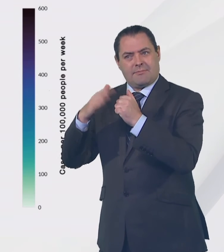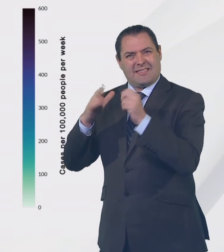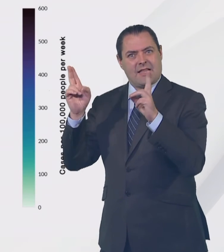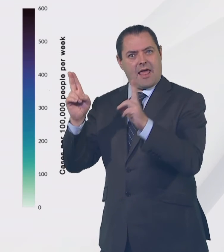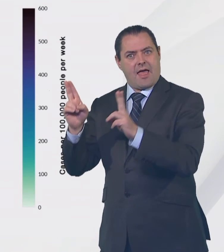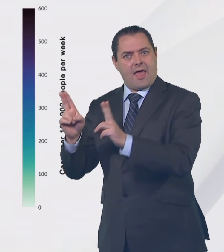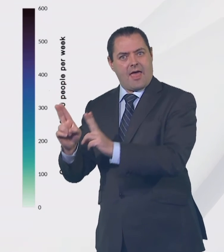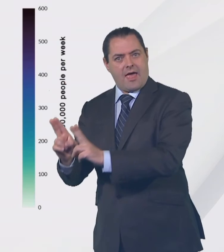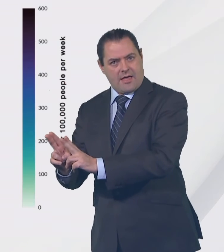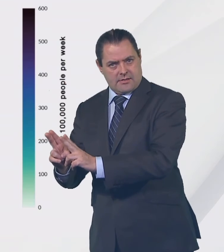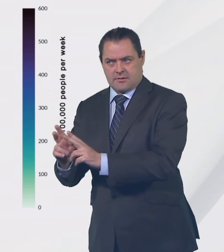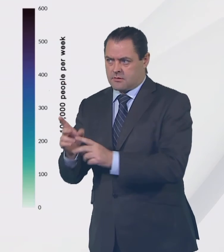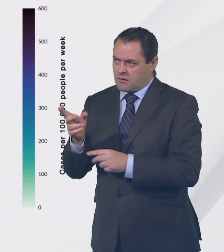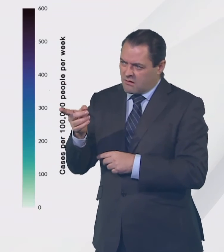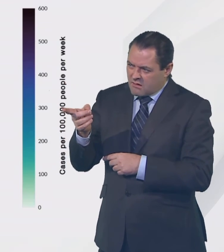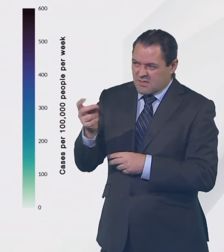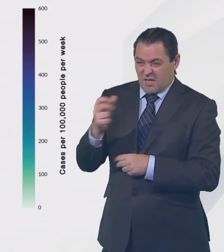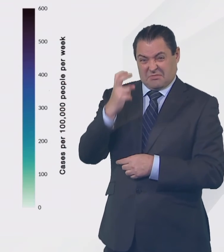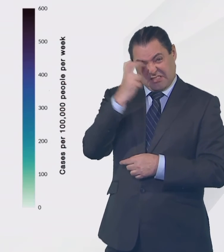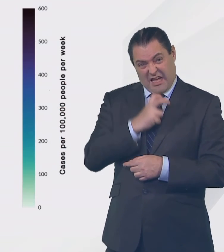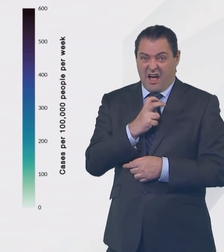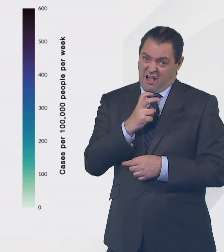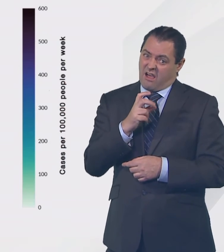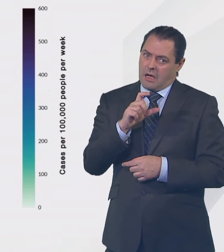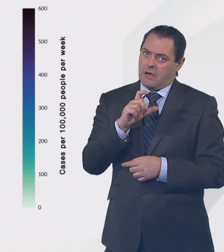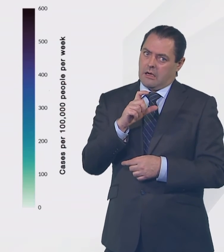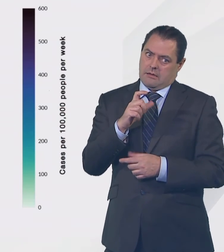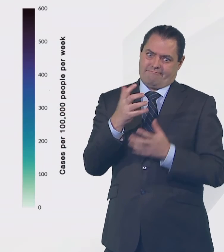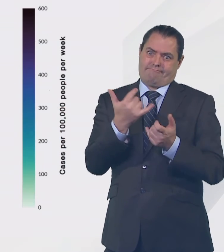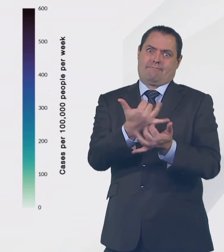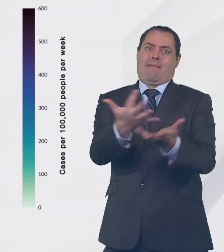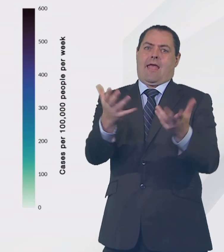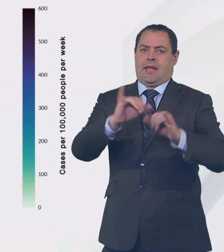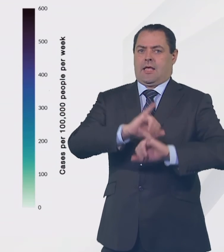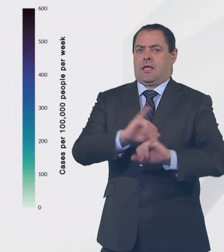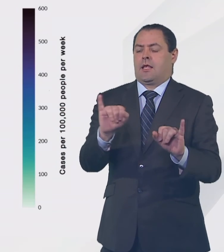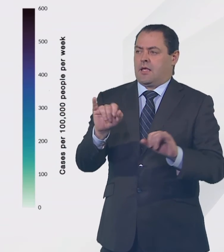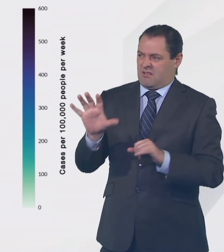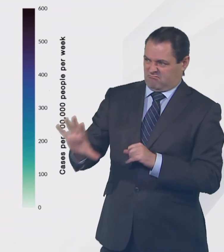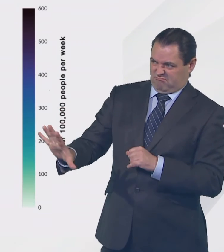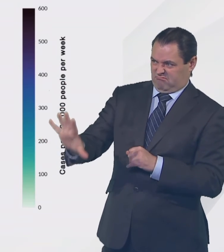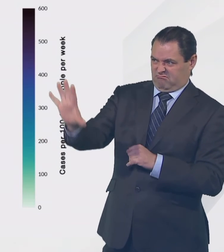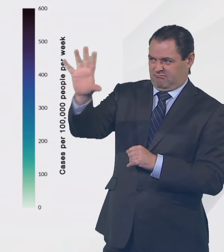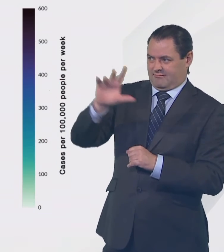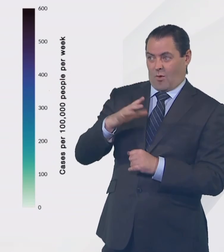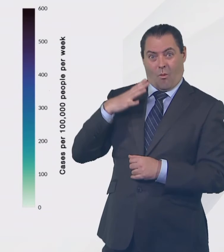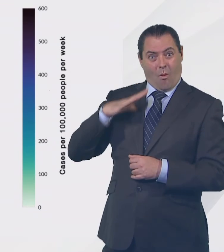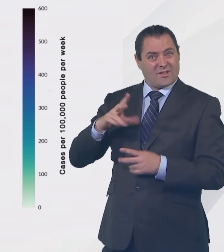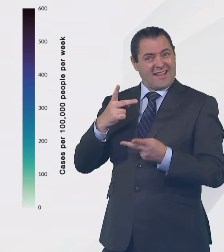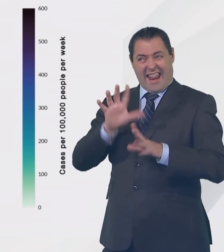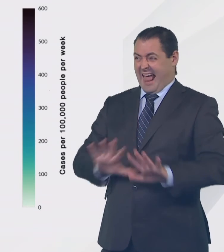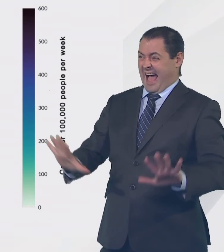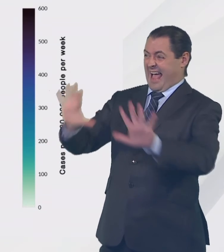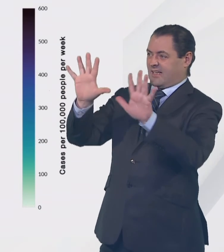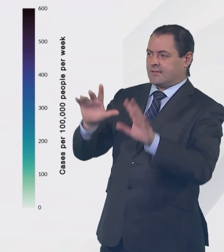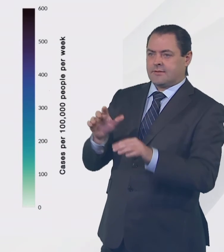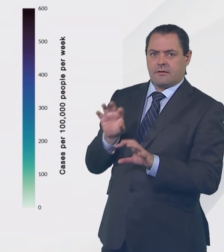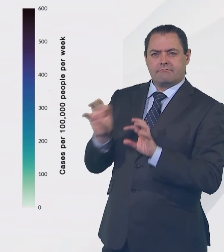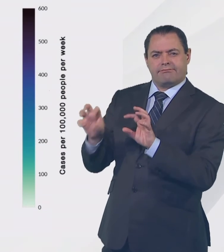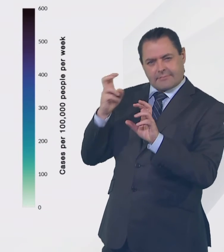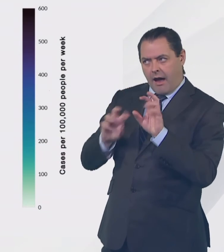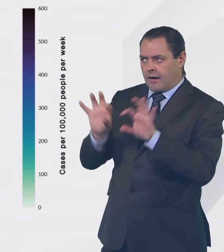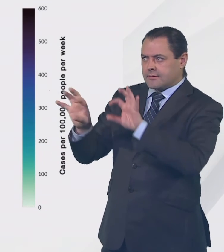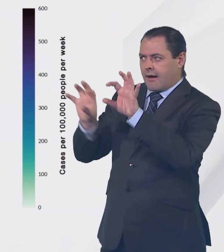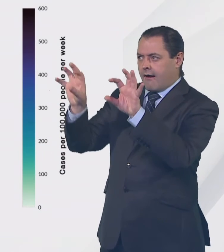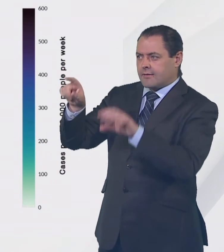country. But there remain some areas, quite a number of areas, with really very high rates indeed, many of them